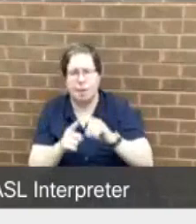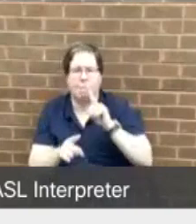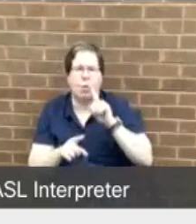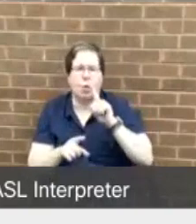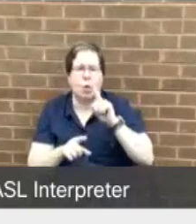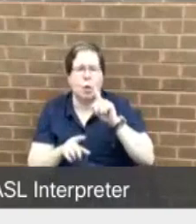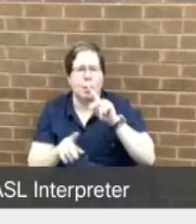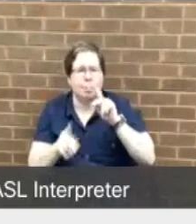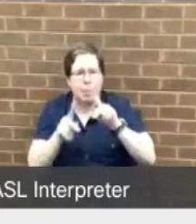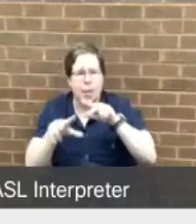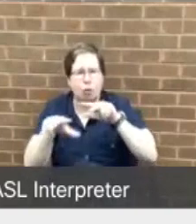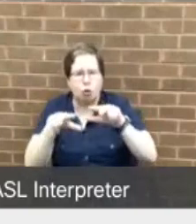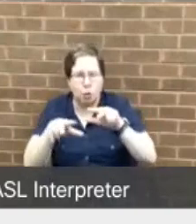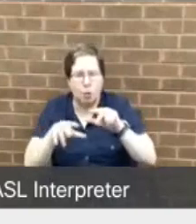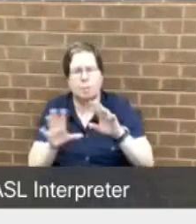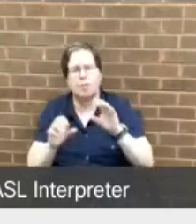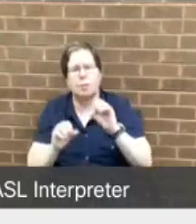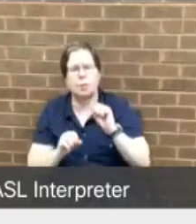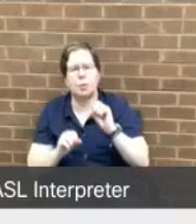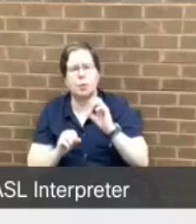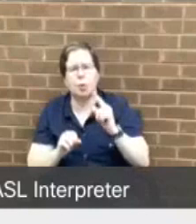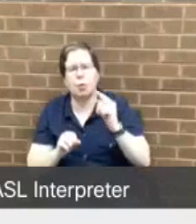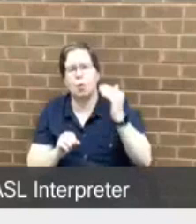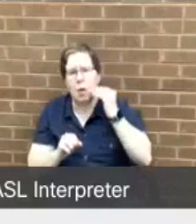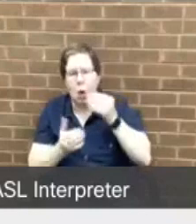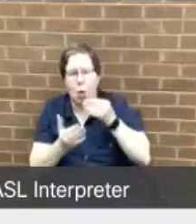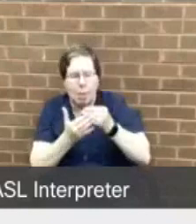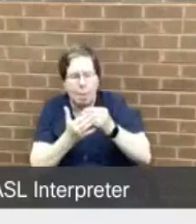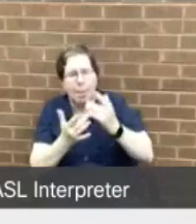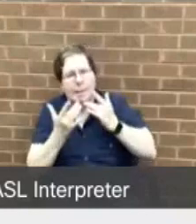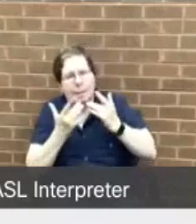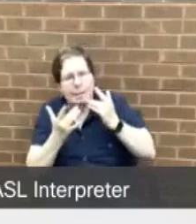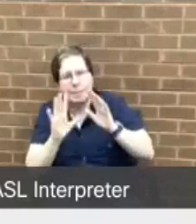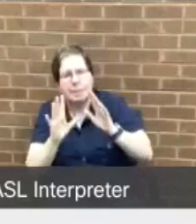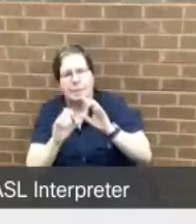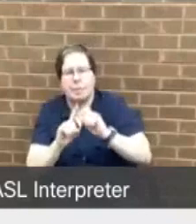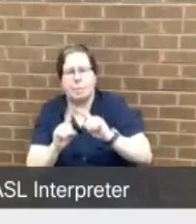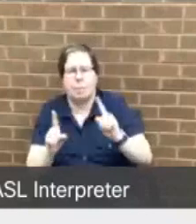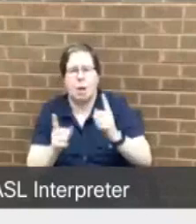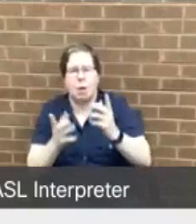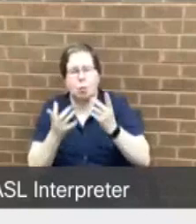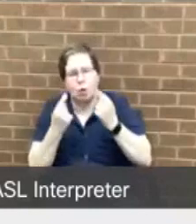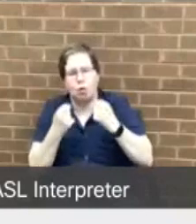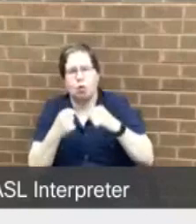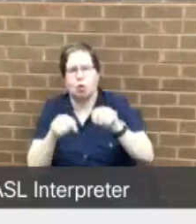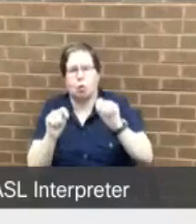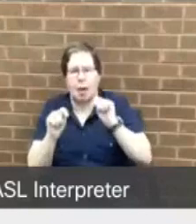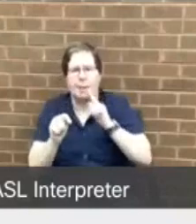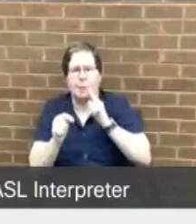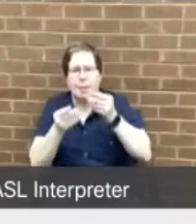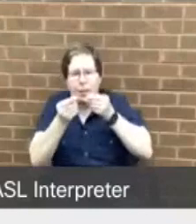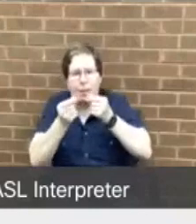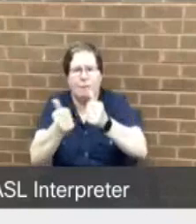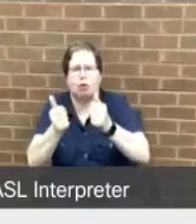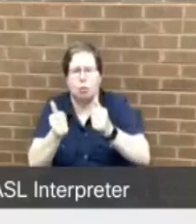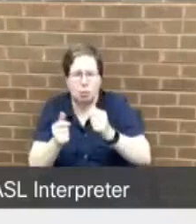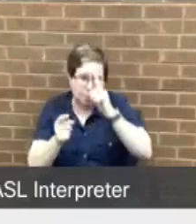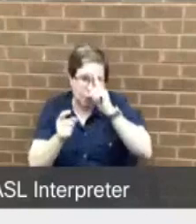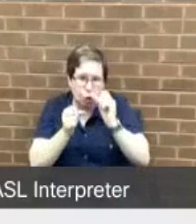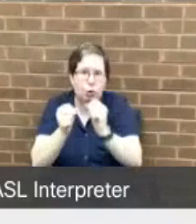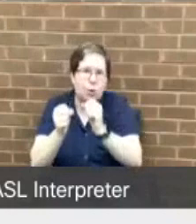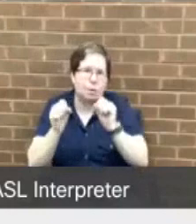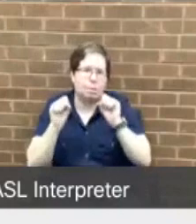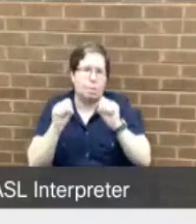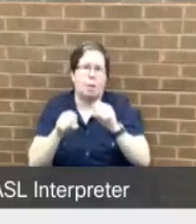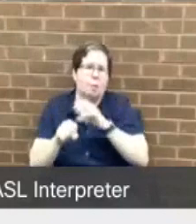infrastructure. But we know those dollars are scarce. And so we try to, you know, be as efficient and strategic as we can,